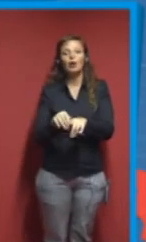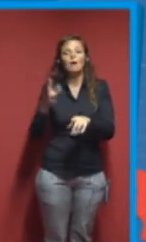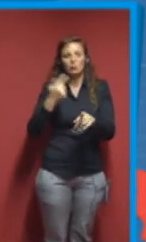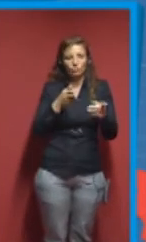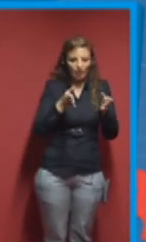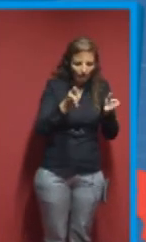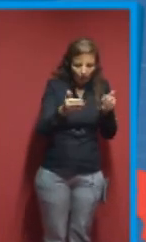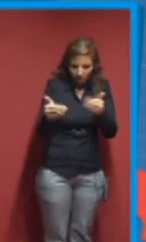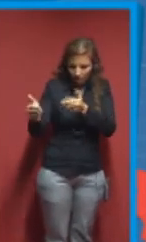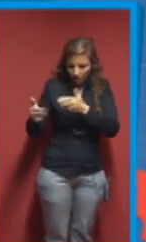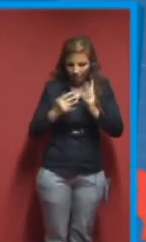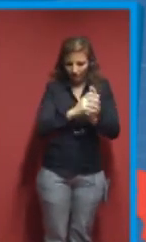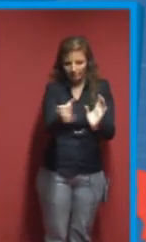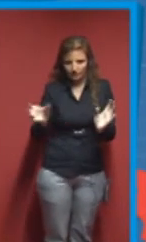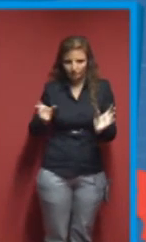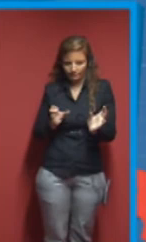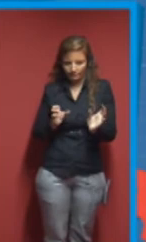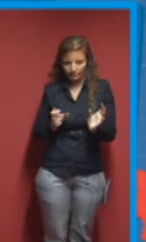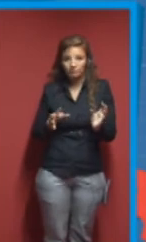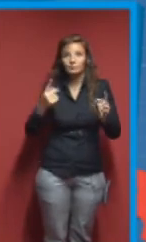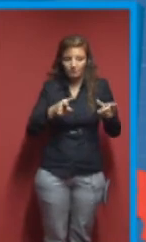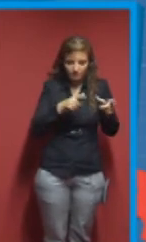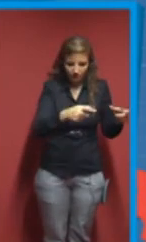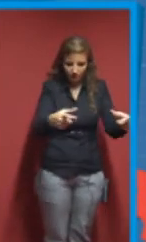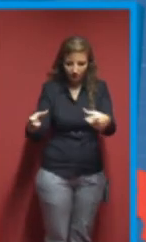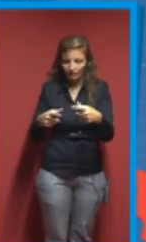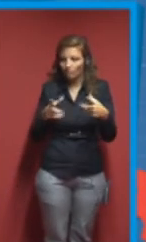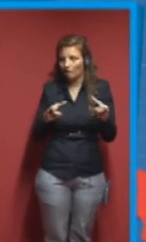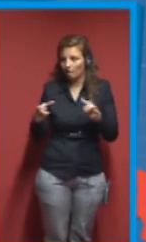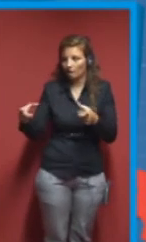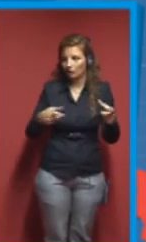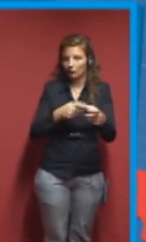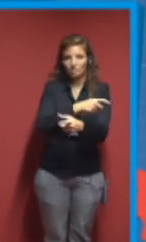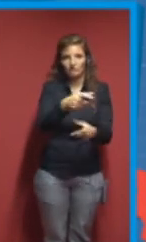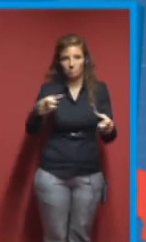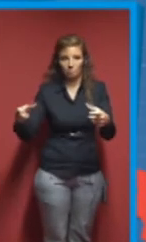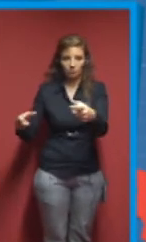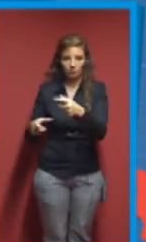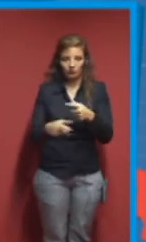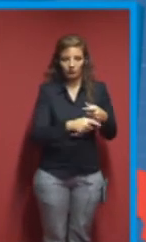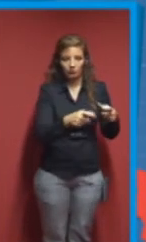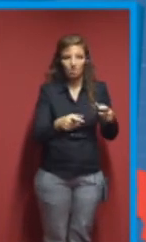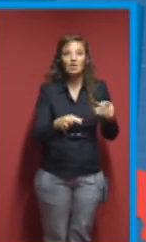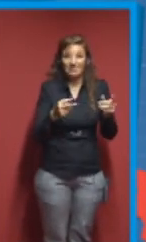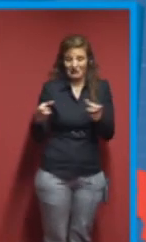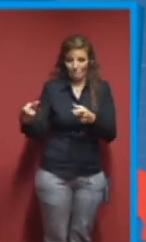can drive around, dock with peers, coordinate their actions, and once they're